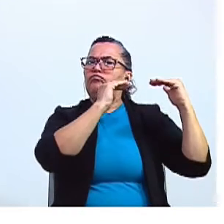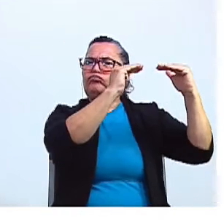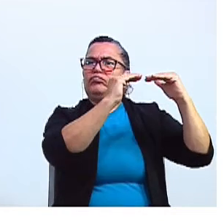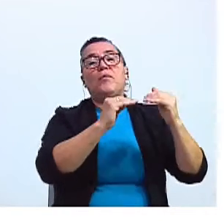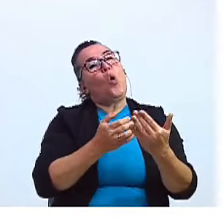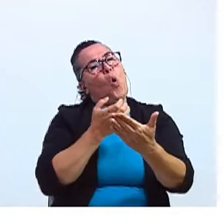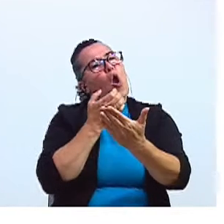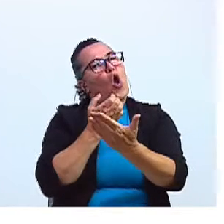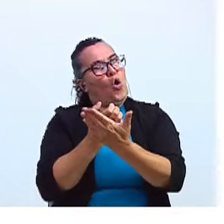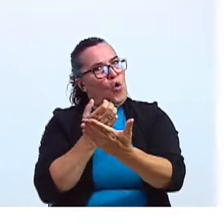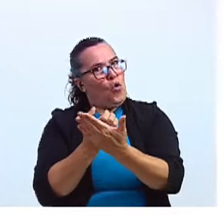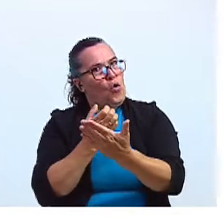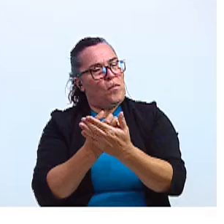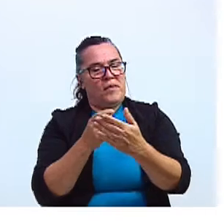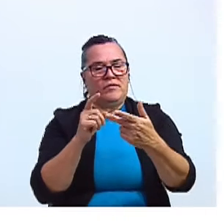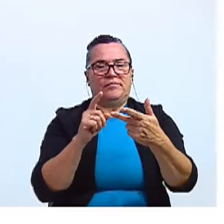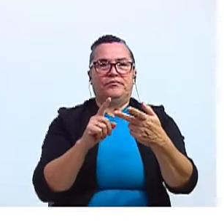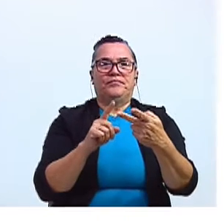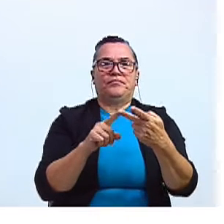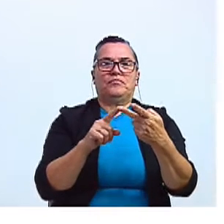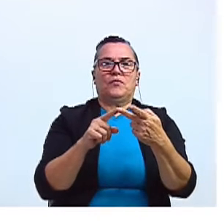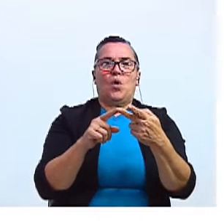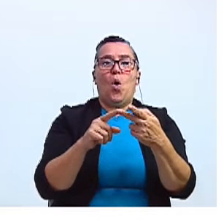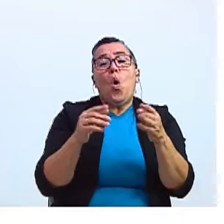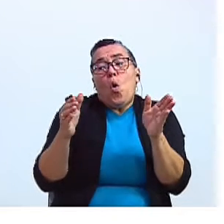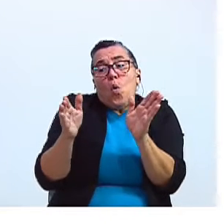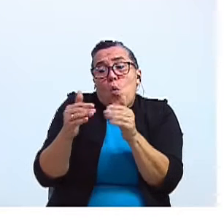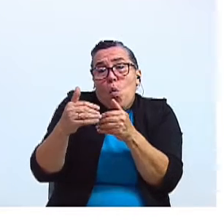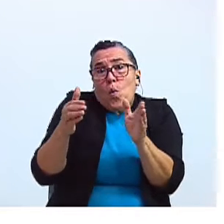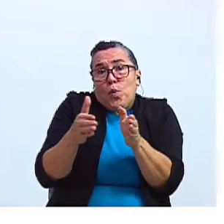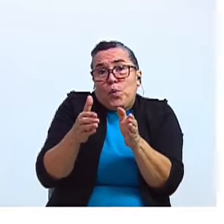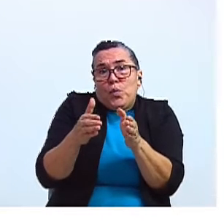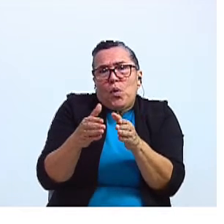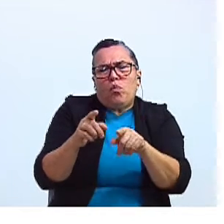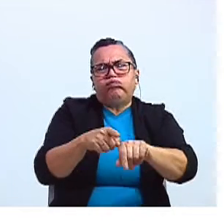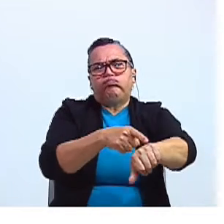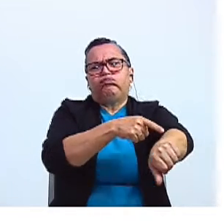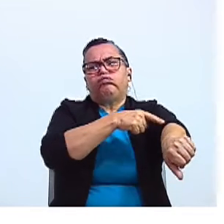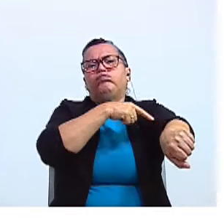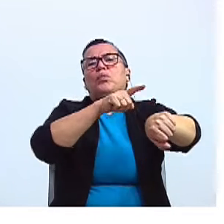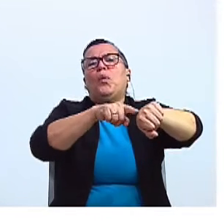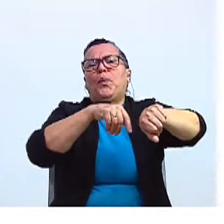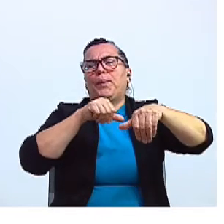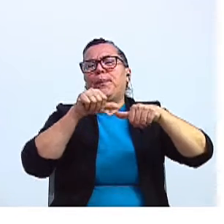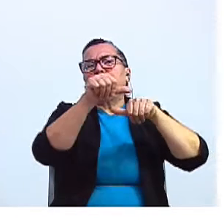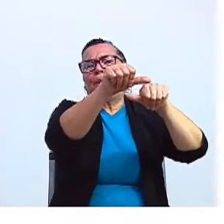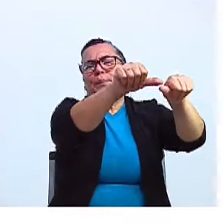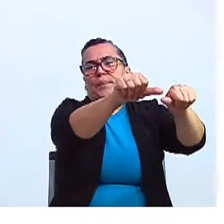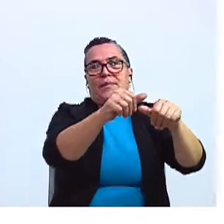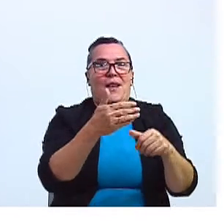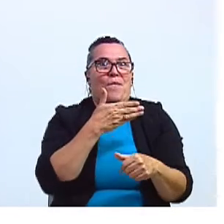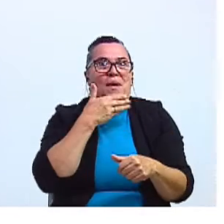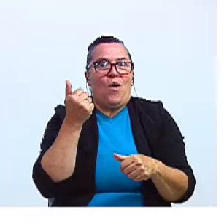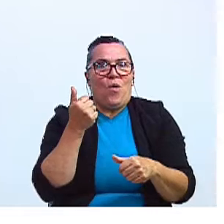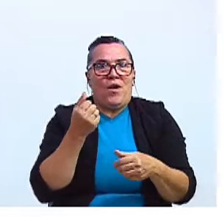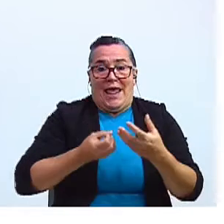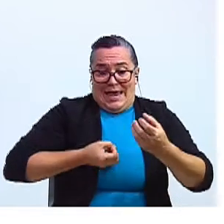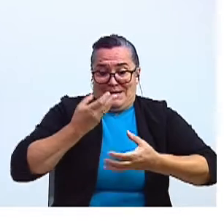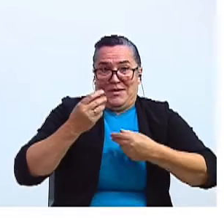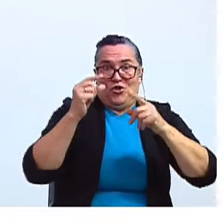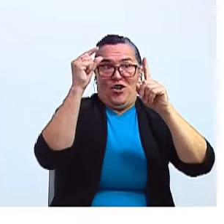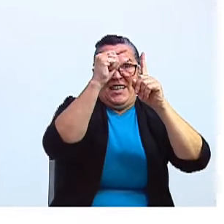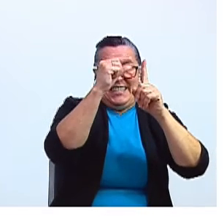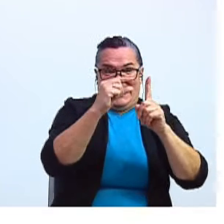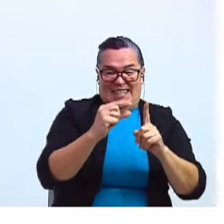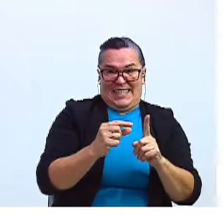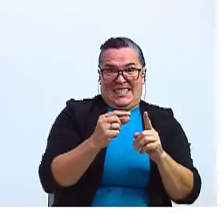economy, economy size, longer lasting. It is the best. You're going to use some expressions that we are